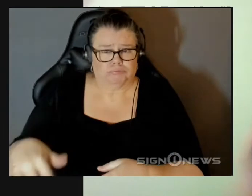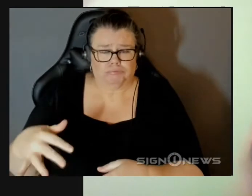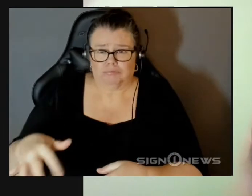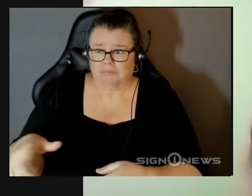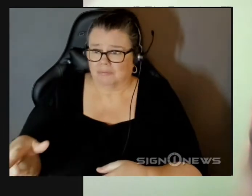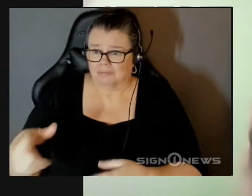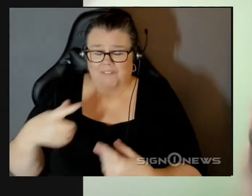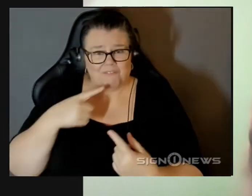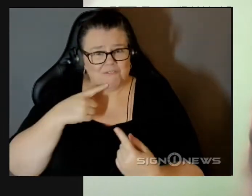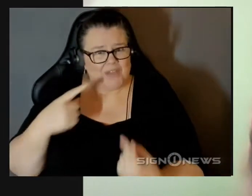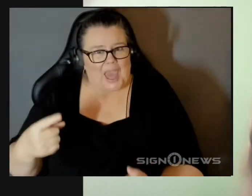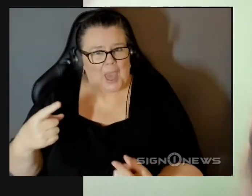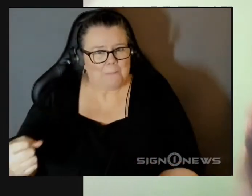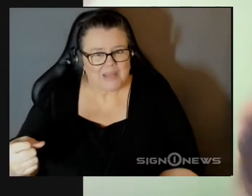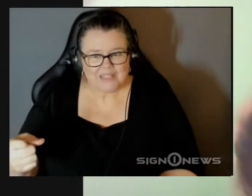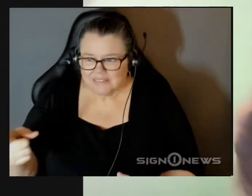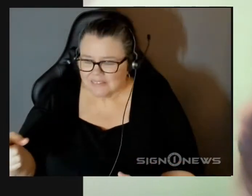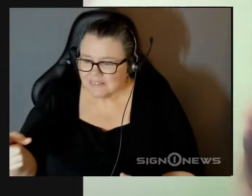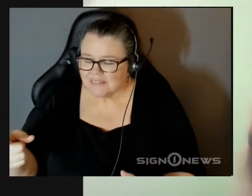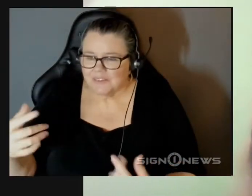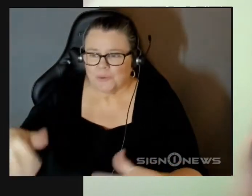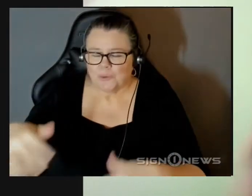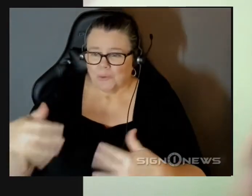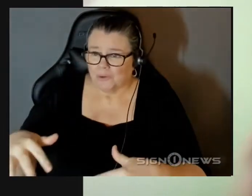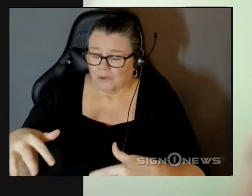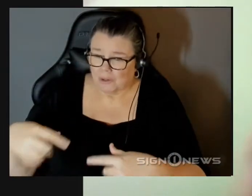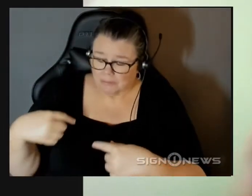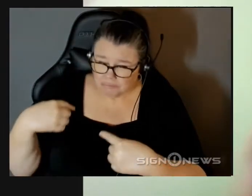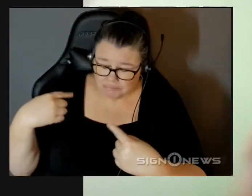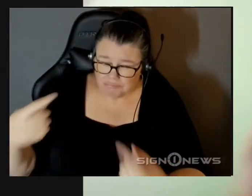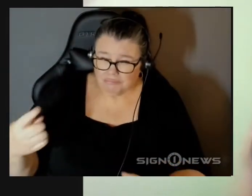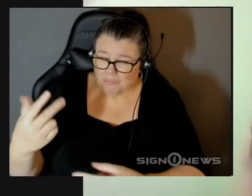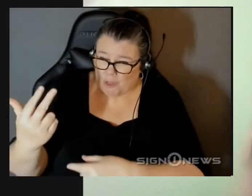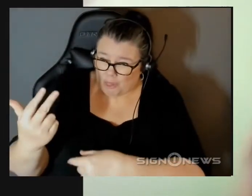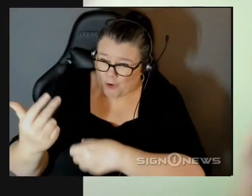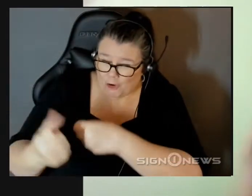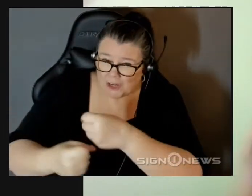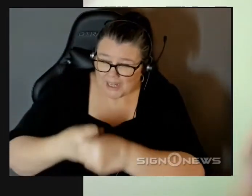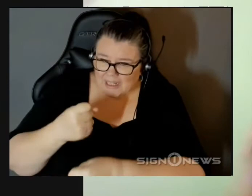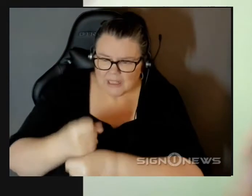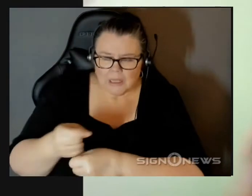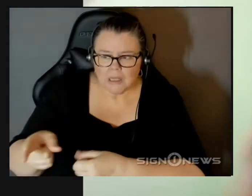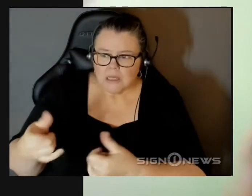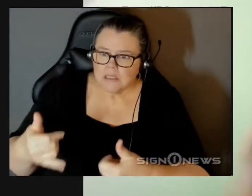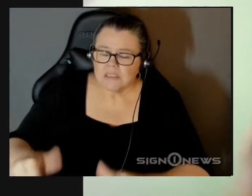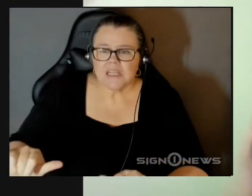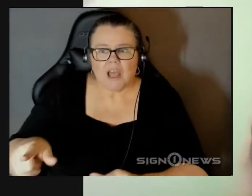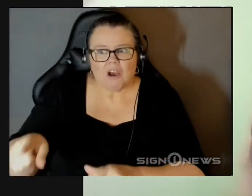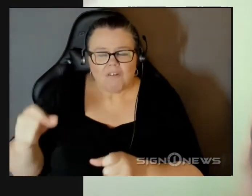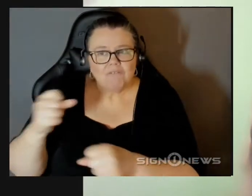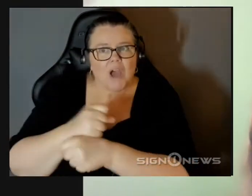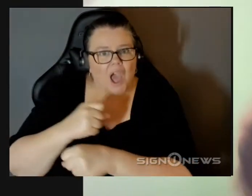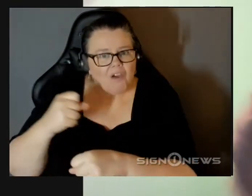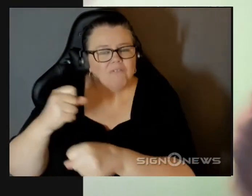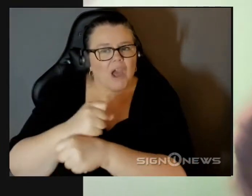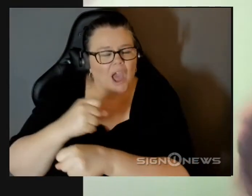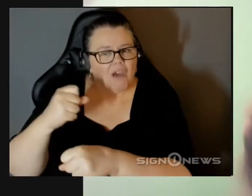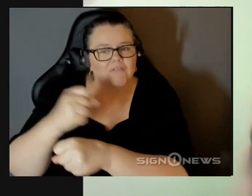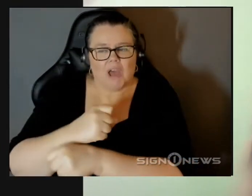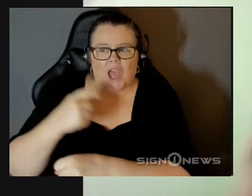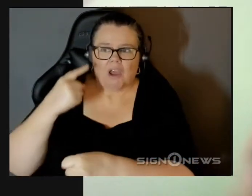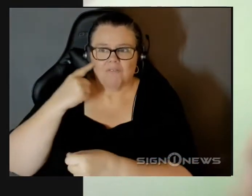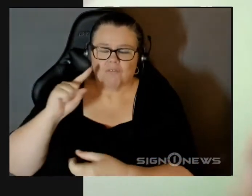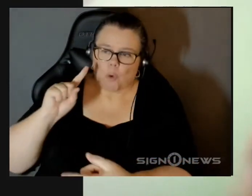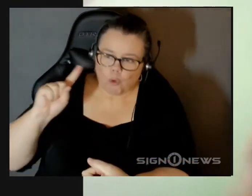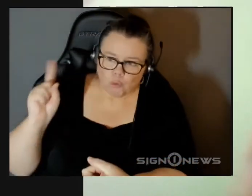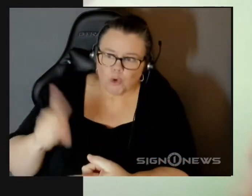fame. And she's, after 13 years, still can't get her guardianship terminated or limited in some way. That just speaks to how